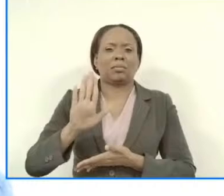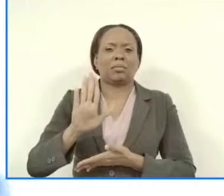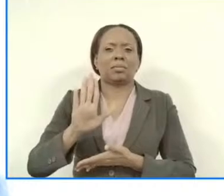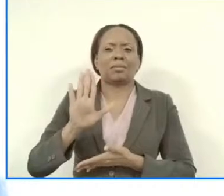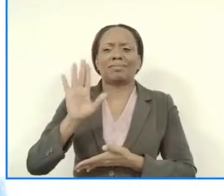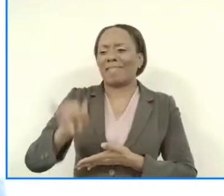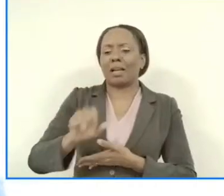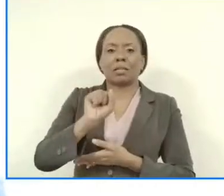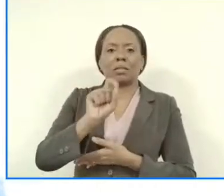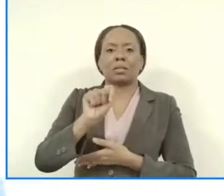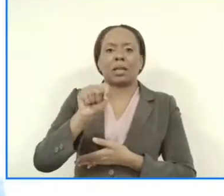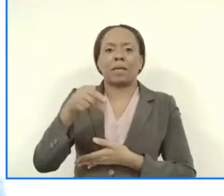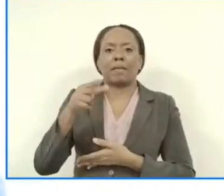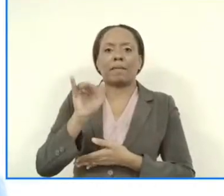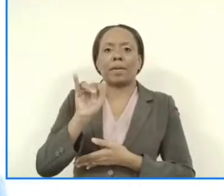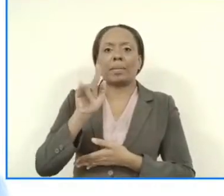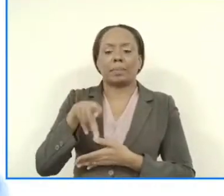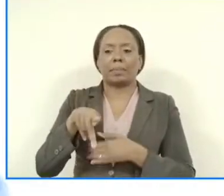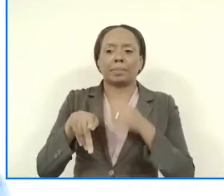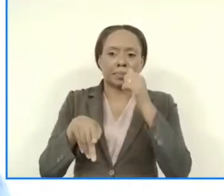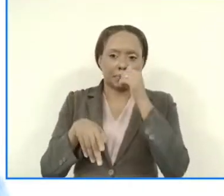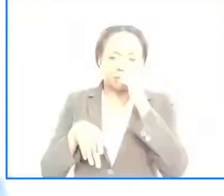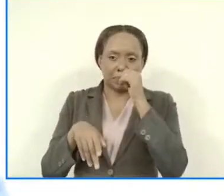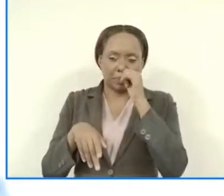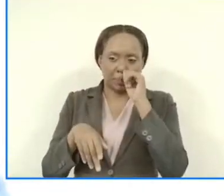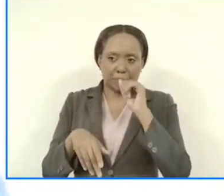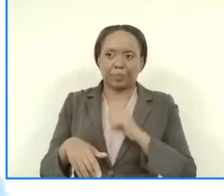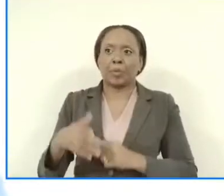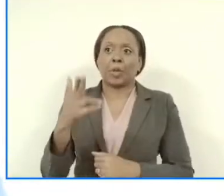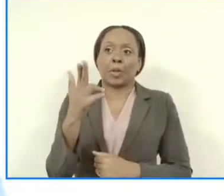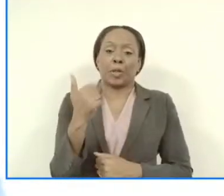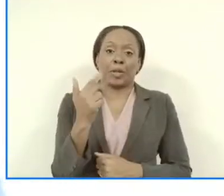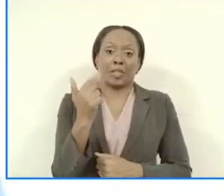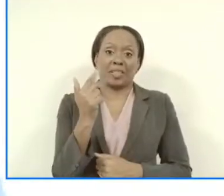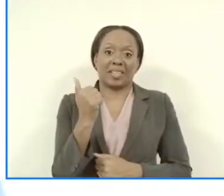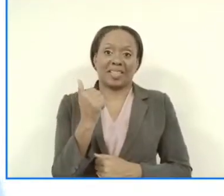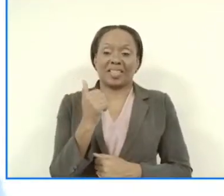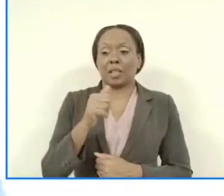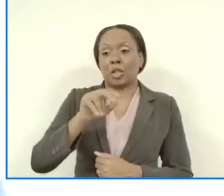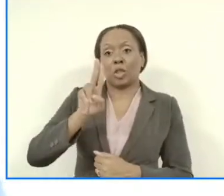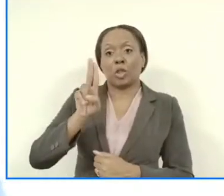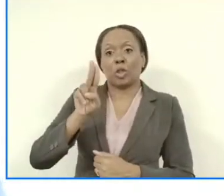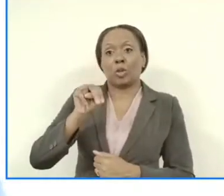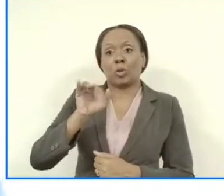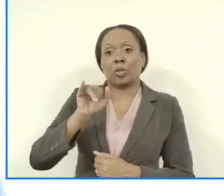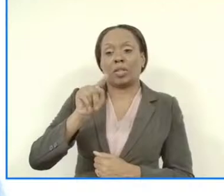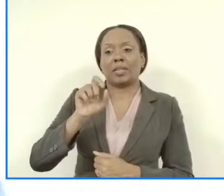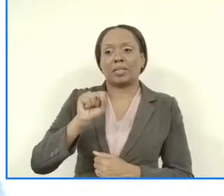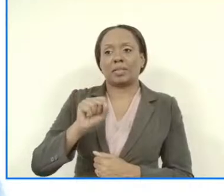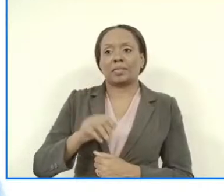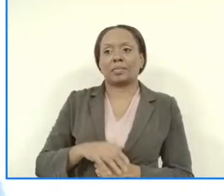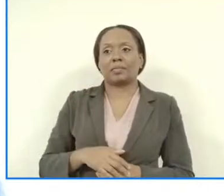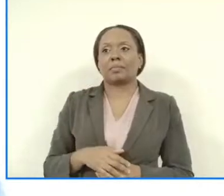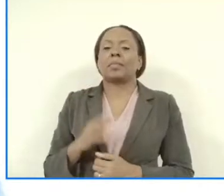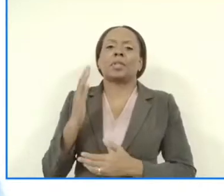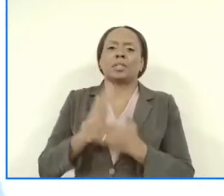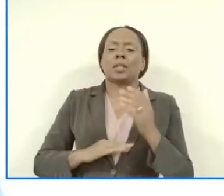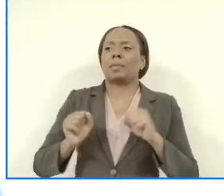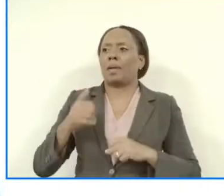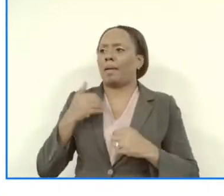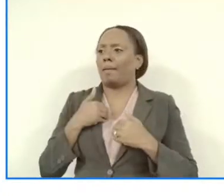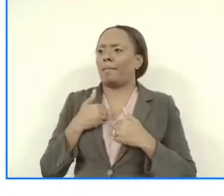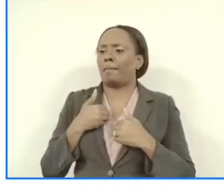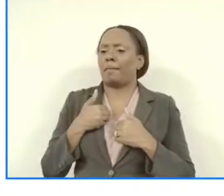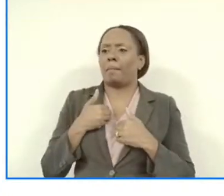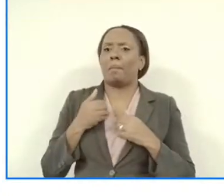The amount of units there, 13 units. So we're trying, and some of these can accommodate multiple persons. The ones at